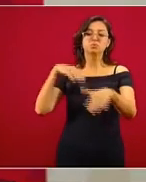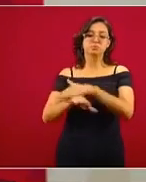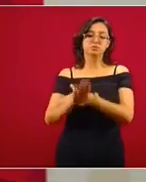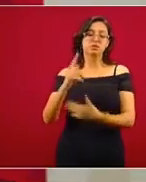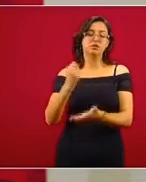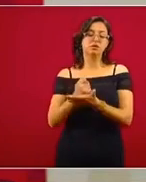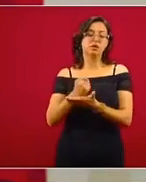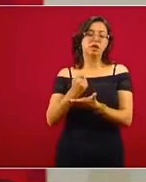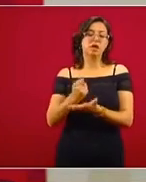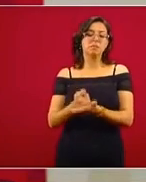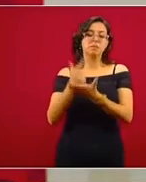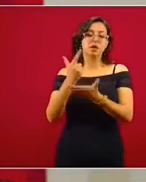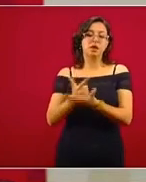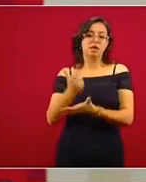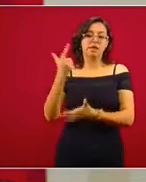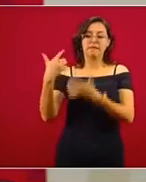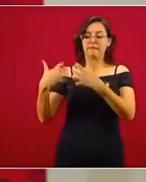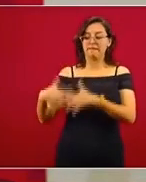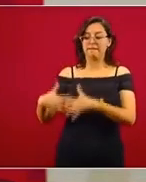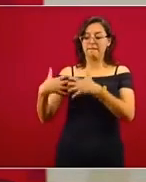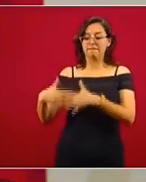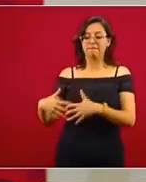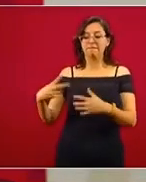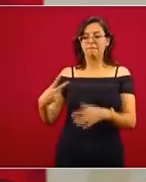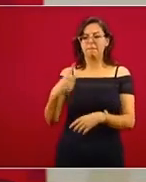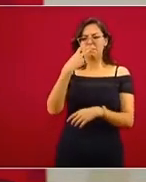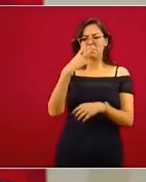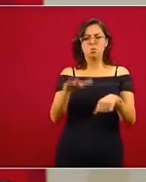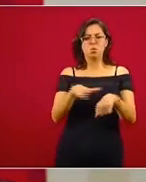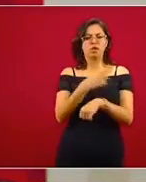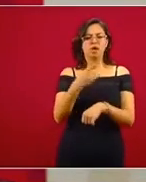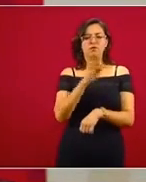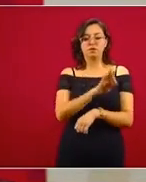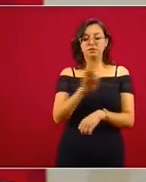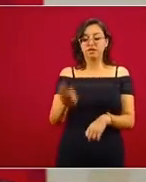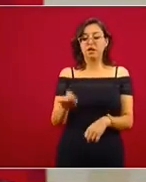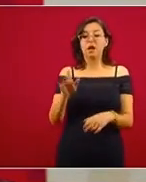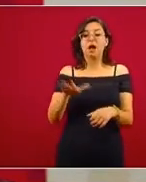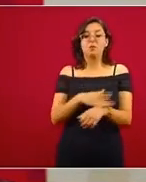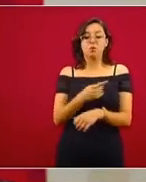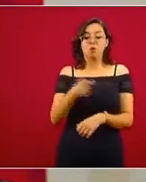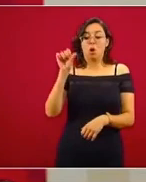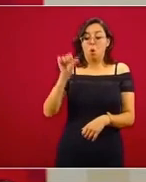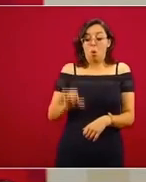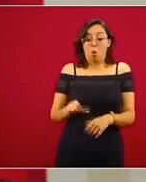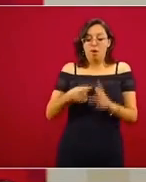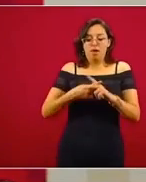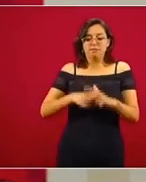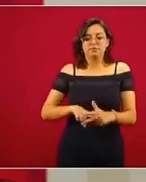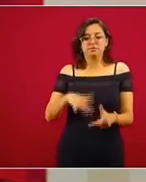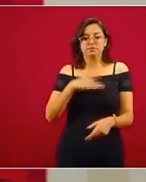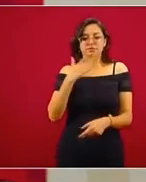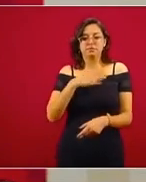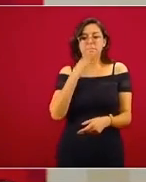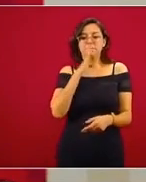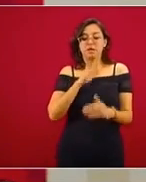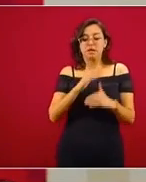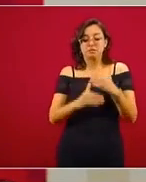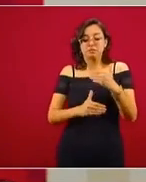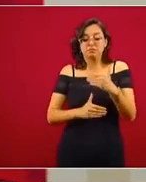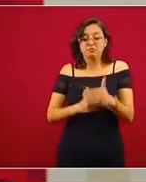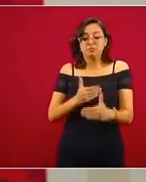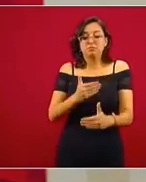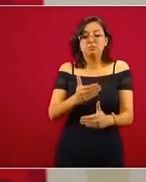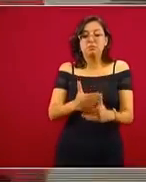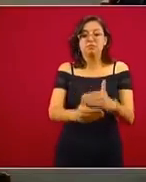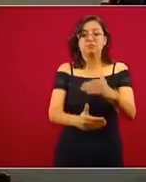intensiva. intensive ¿Cuál care. es la What is explicación the de esta diferencia de explanation for the fechas? cases Que that los occur casos ocurren today hoy, and these tienen un numbers? periodo de Well, they enfermedad, get sick luego today, pueden they